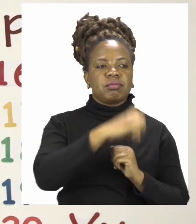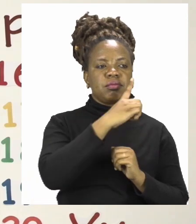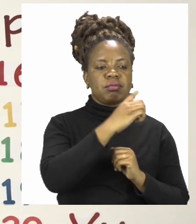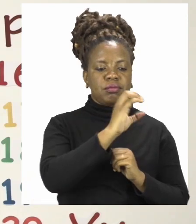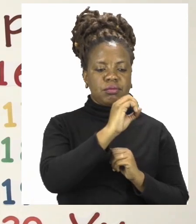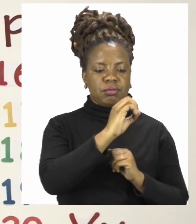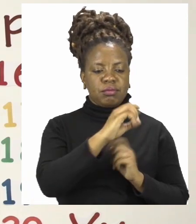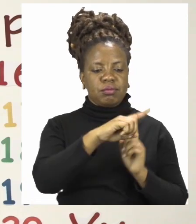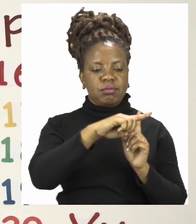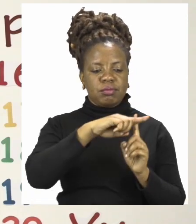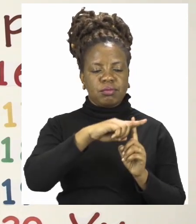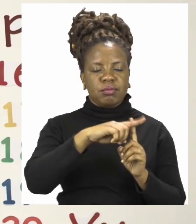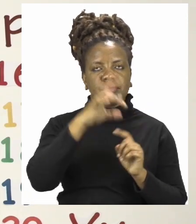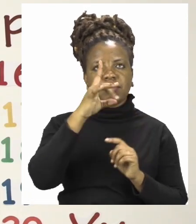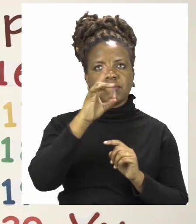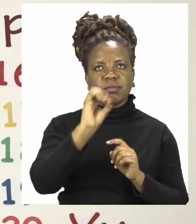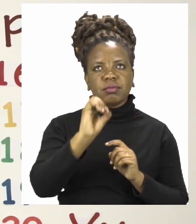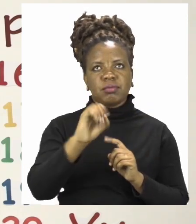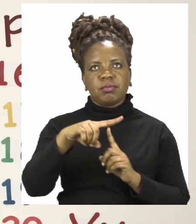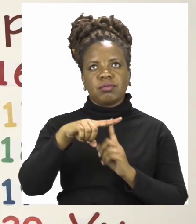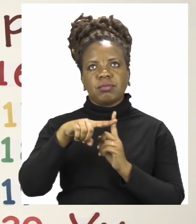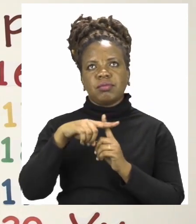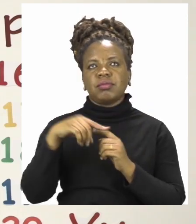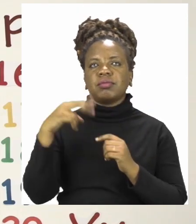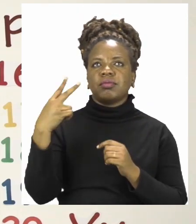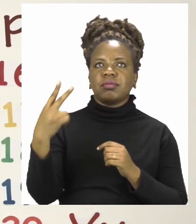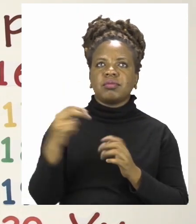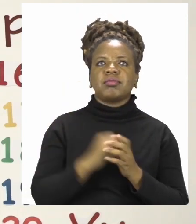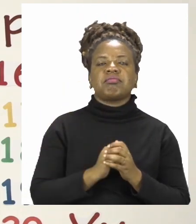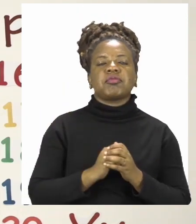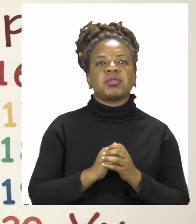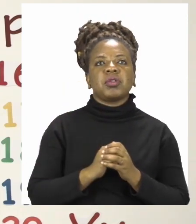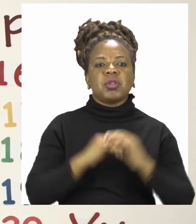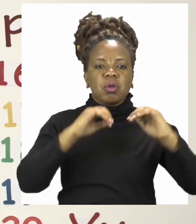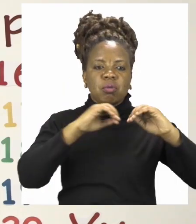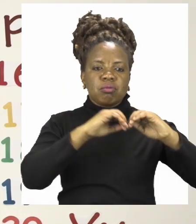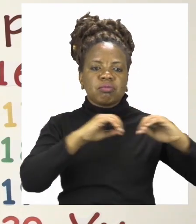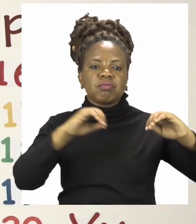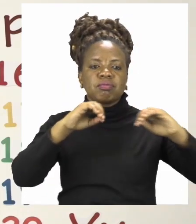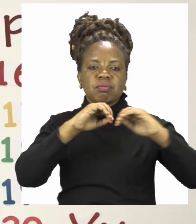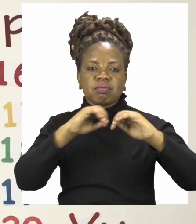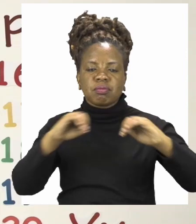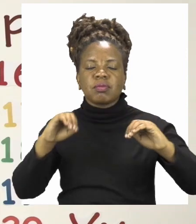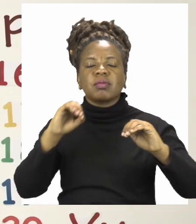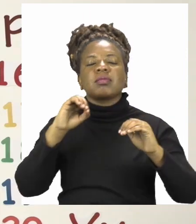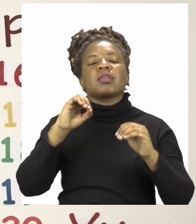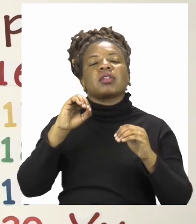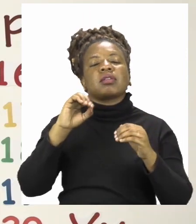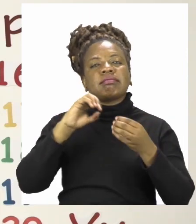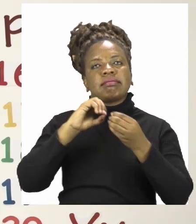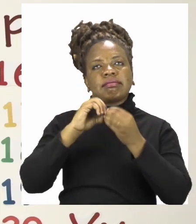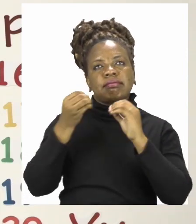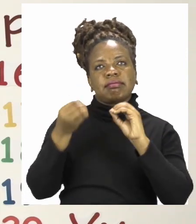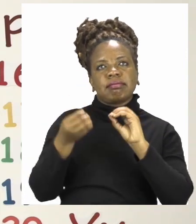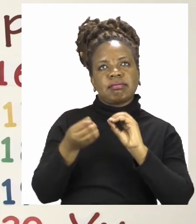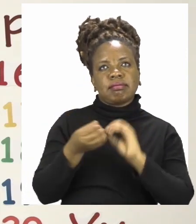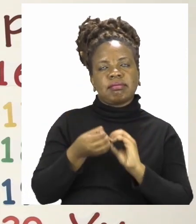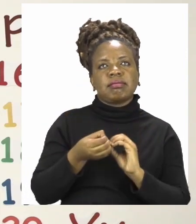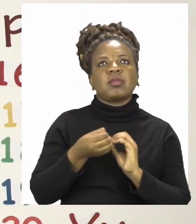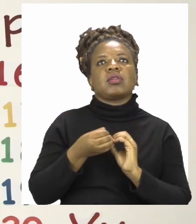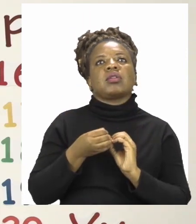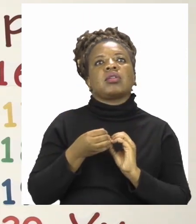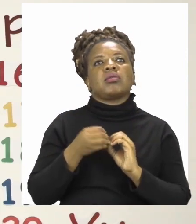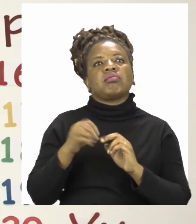break down the number according to their value or place value. So we have our 100